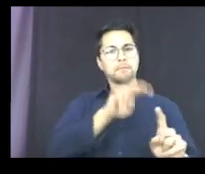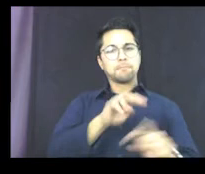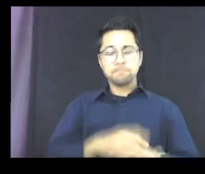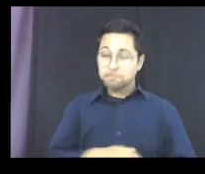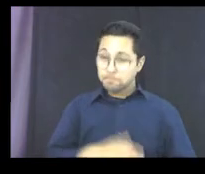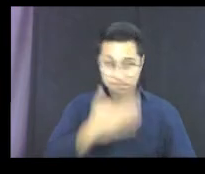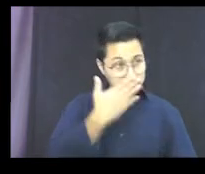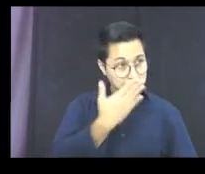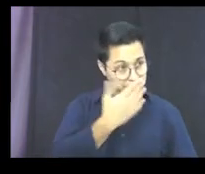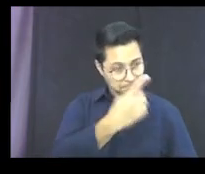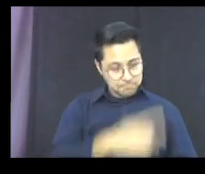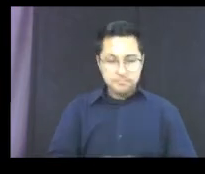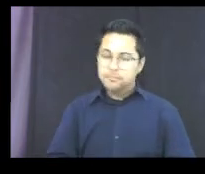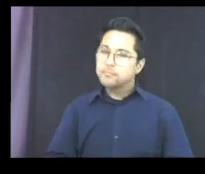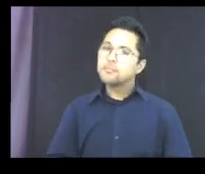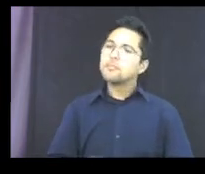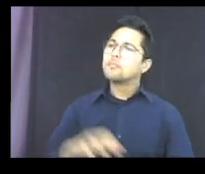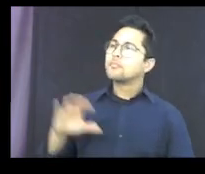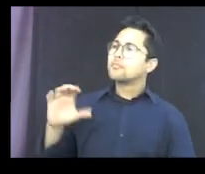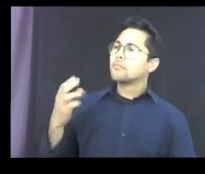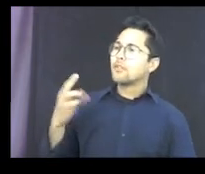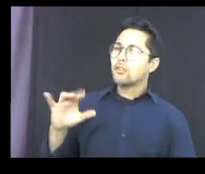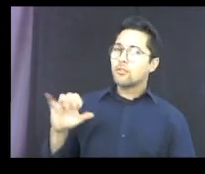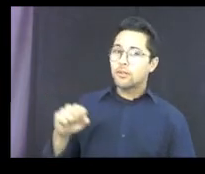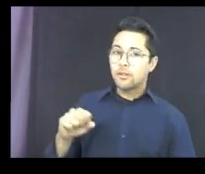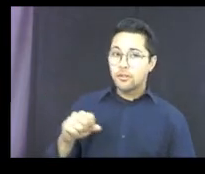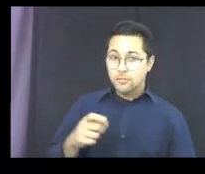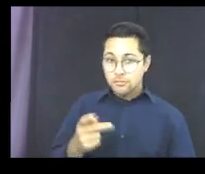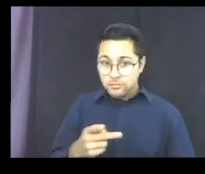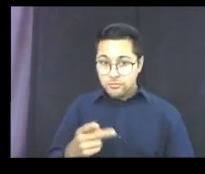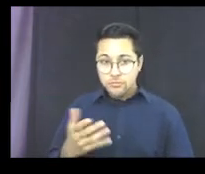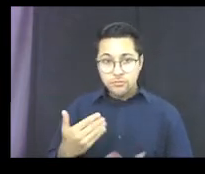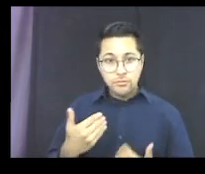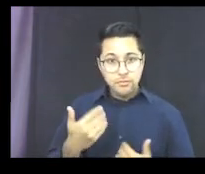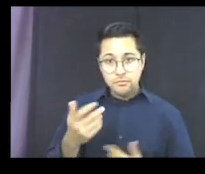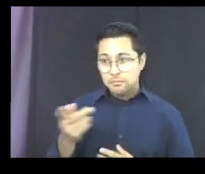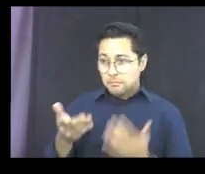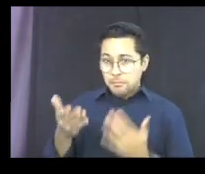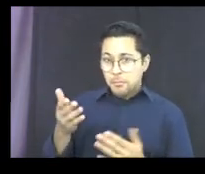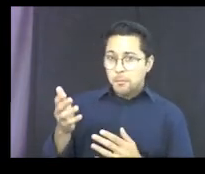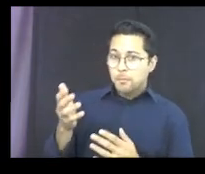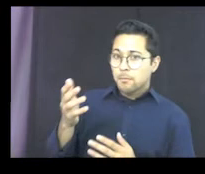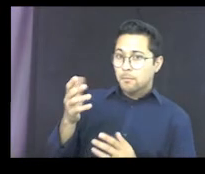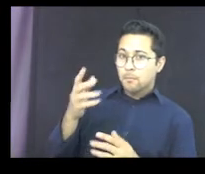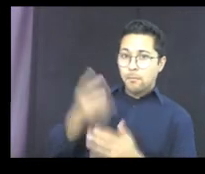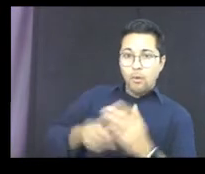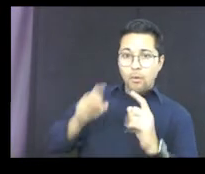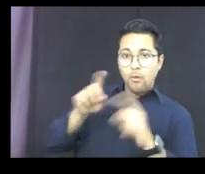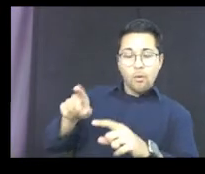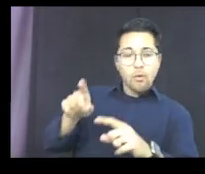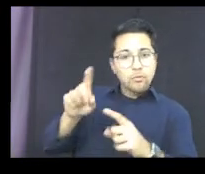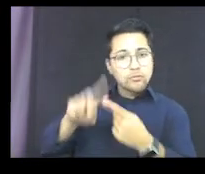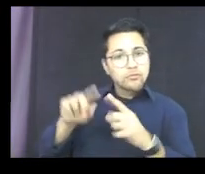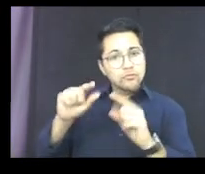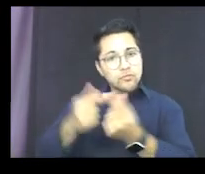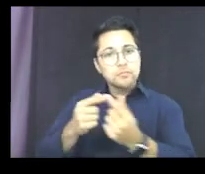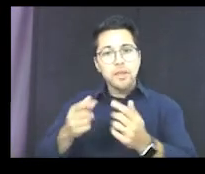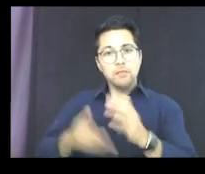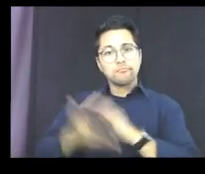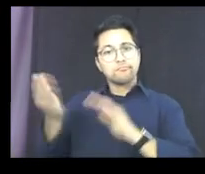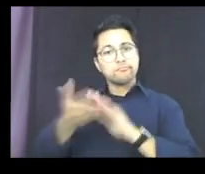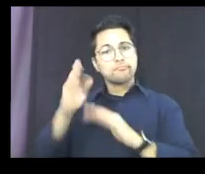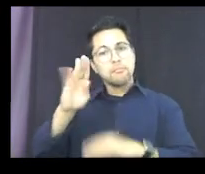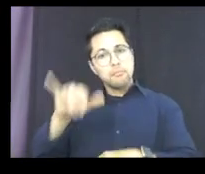Thank you, Xenia. Chris, Afia, Marie, you have each probably been to groups that are run by